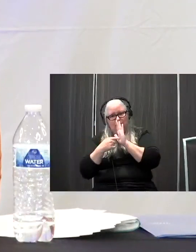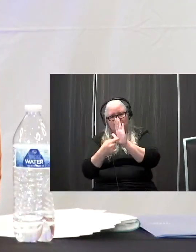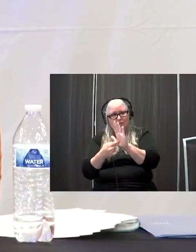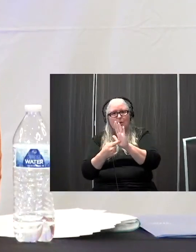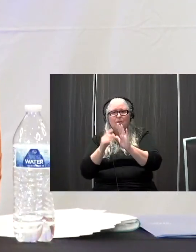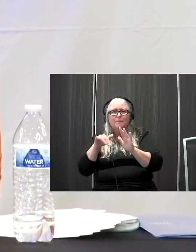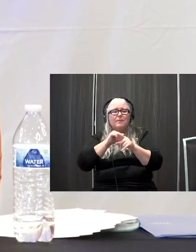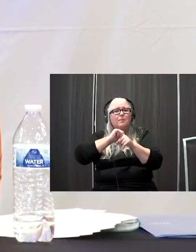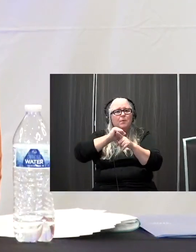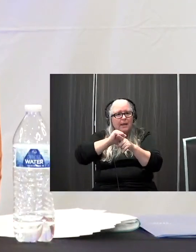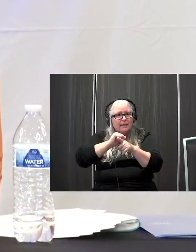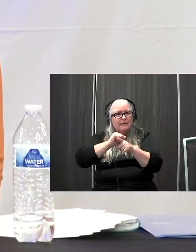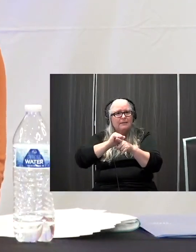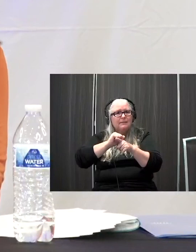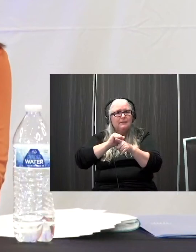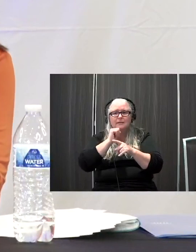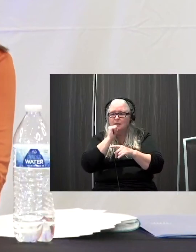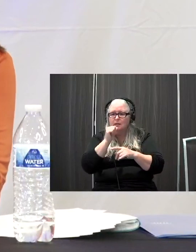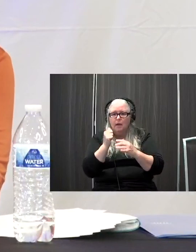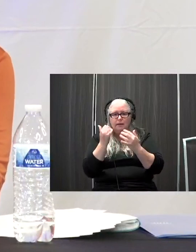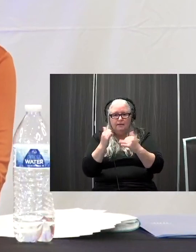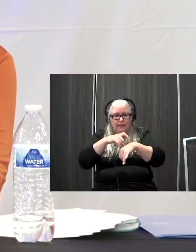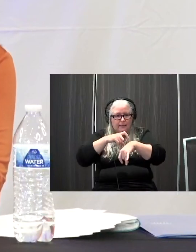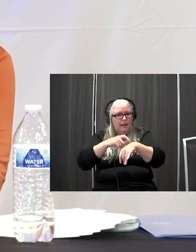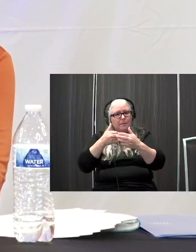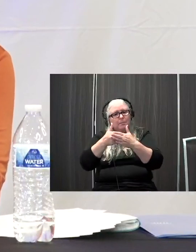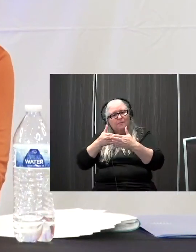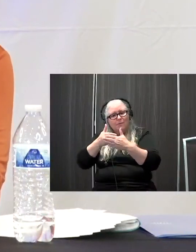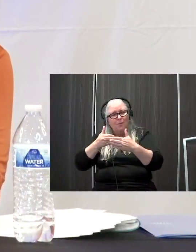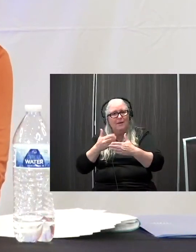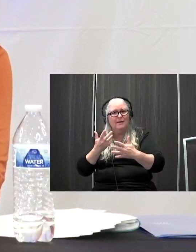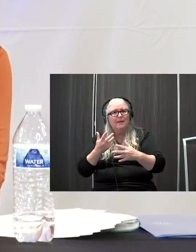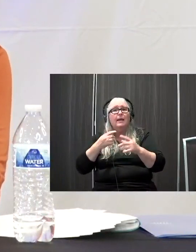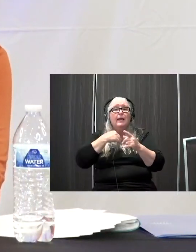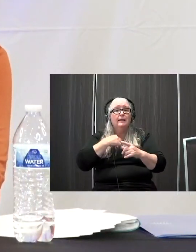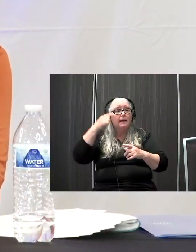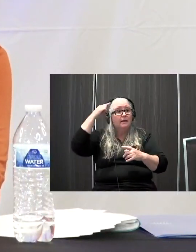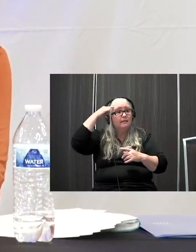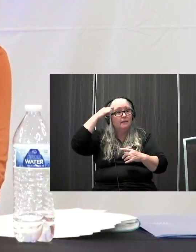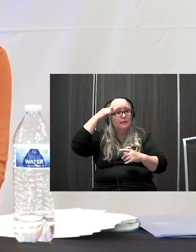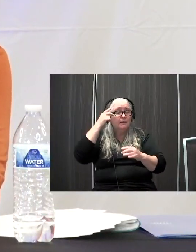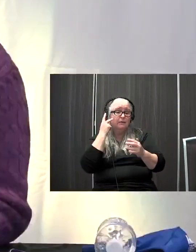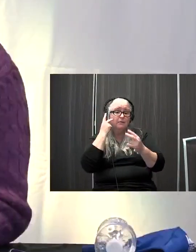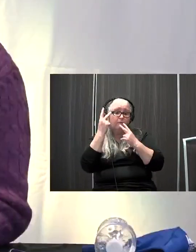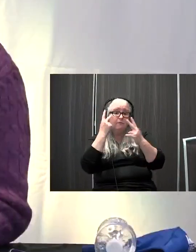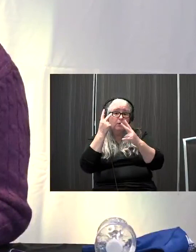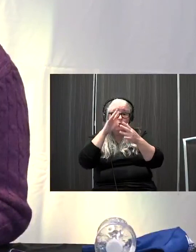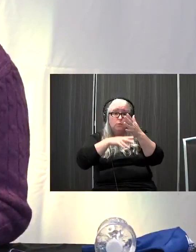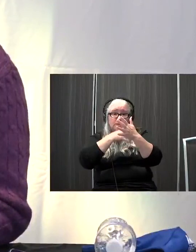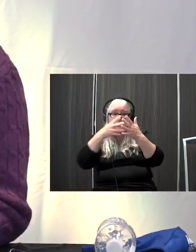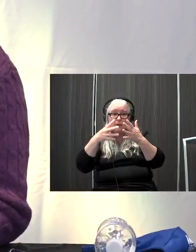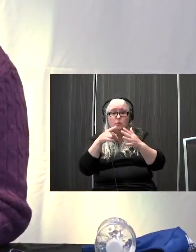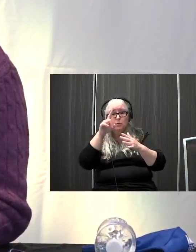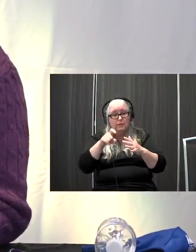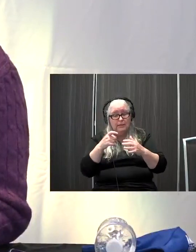is practice it not in the moment. Well, and I think even visual schedules, sometimes you have to put other people's